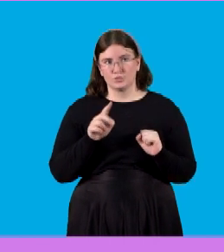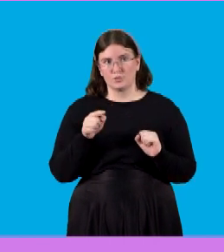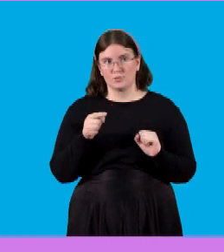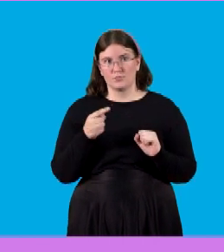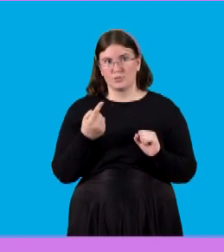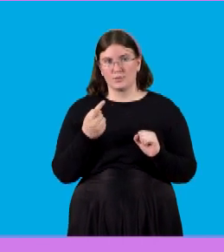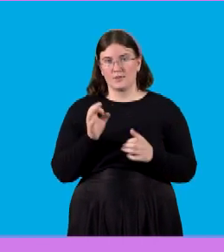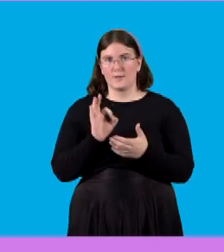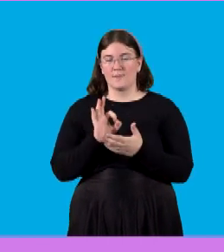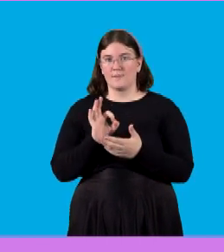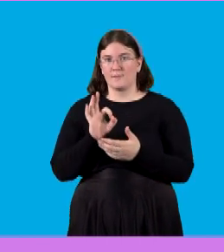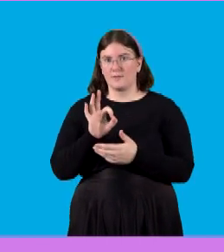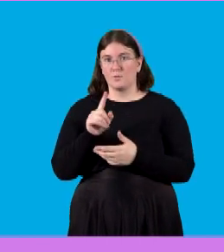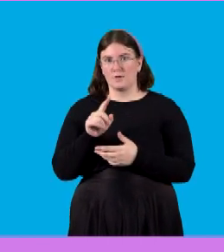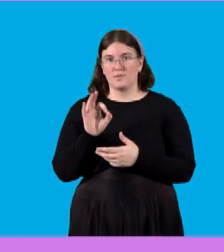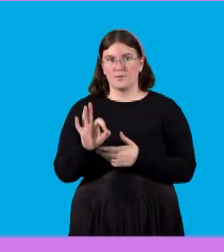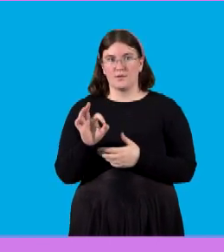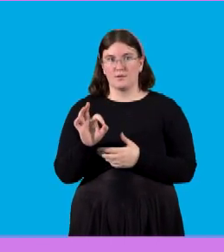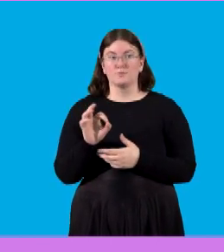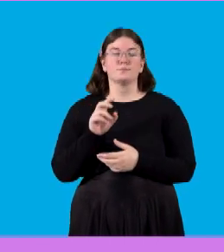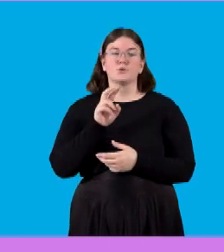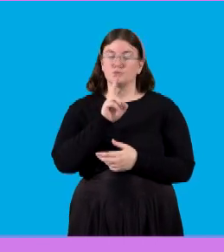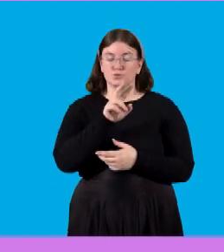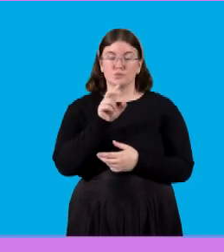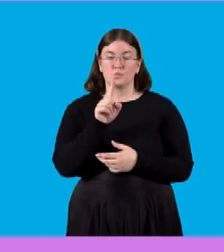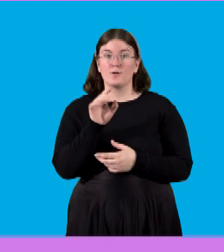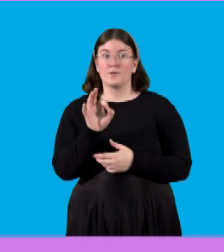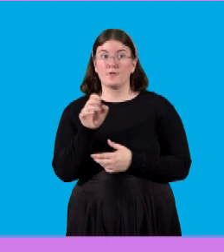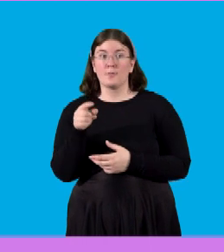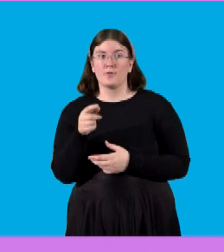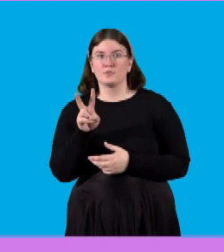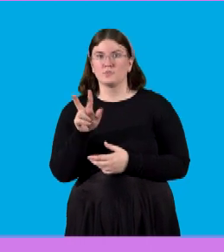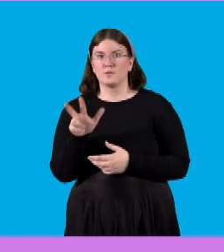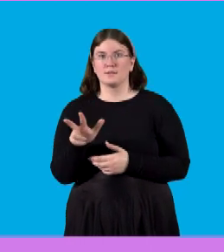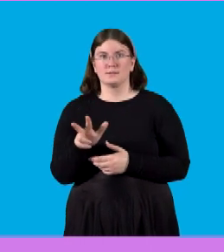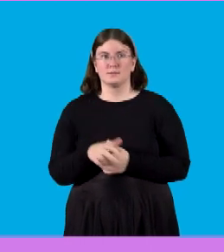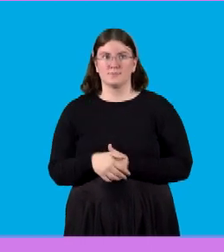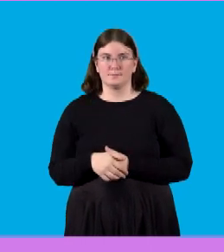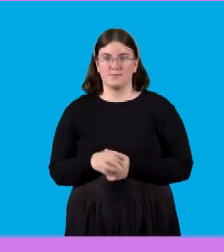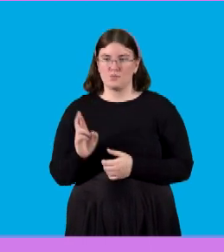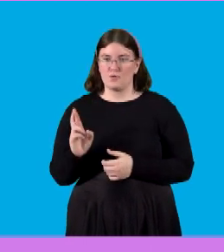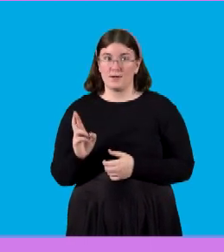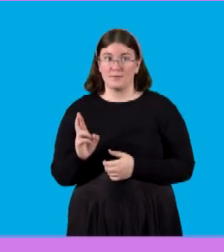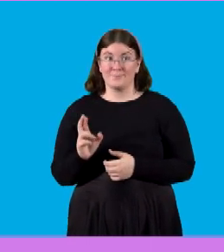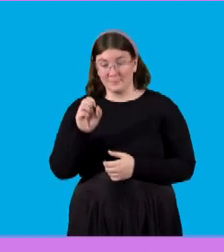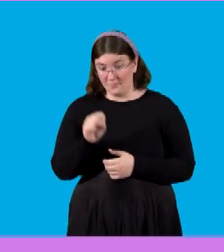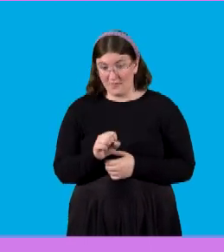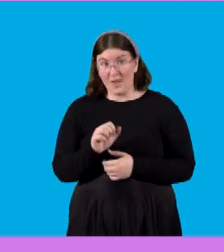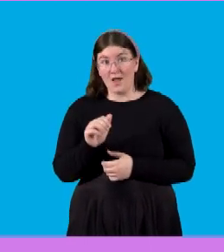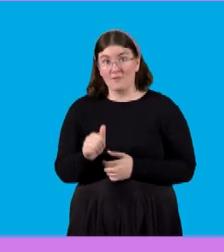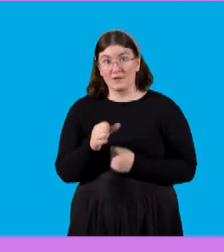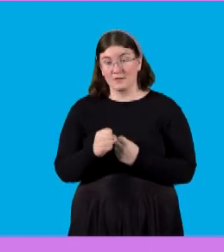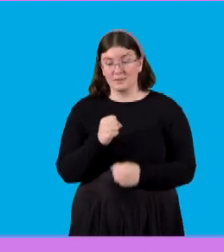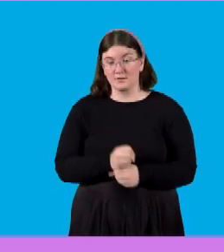213 rand and 28 cents. So what are we saying? For a standard pair of earphones in South